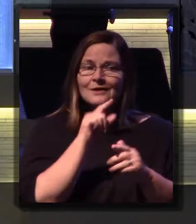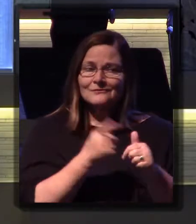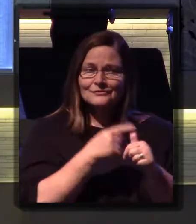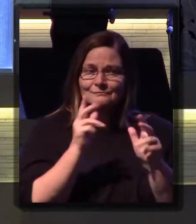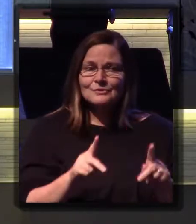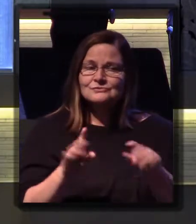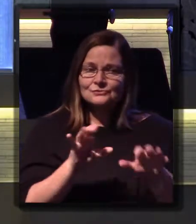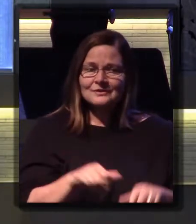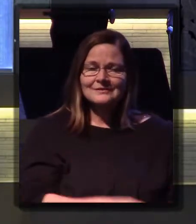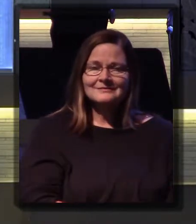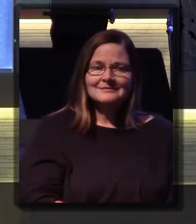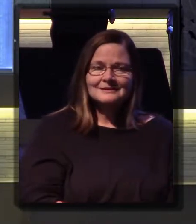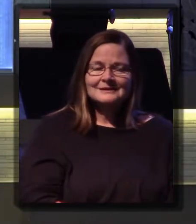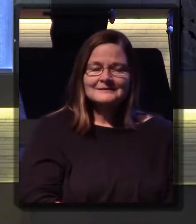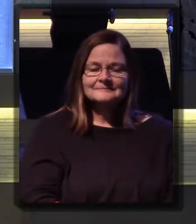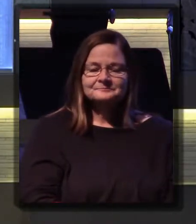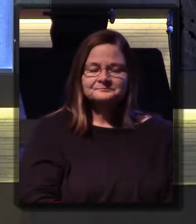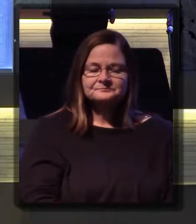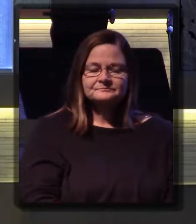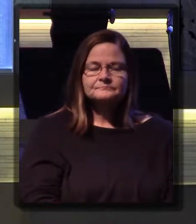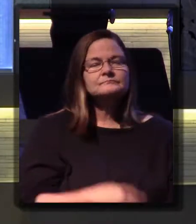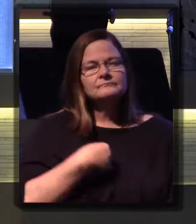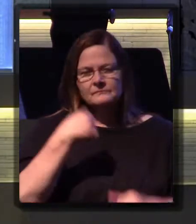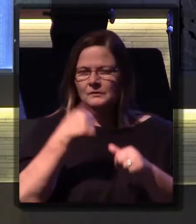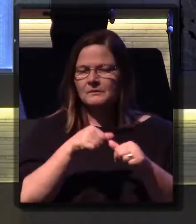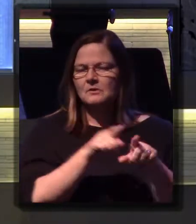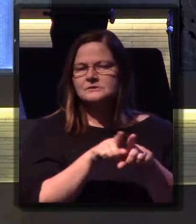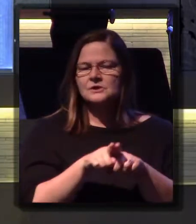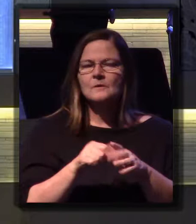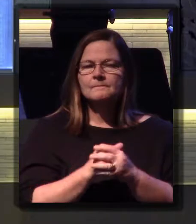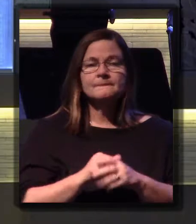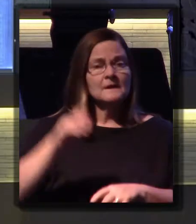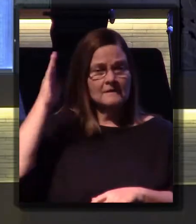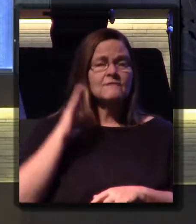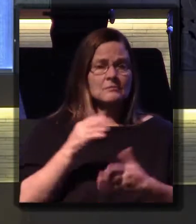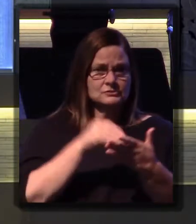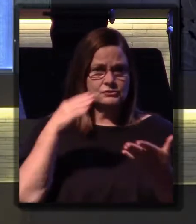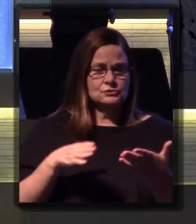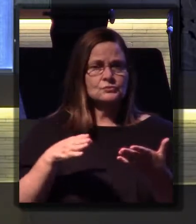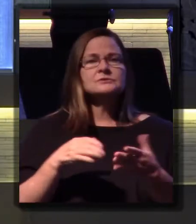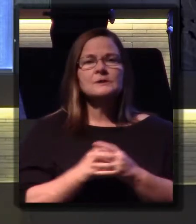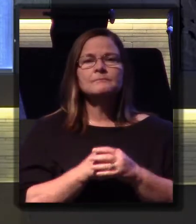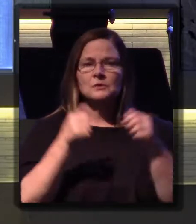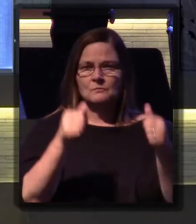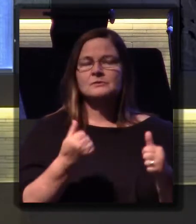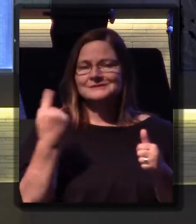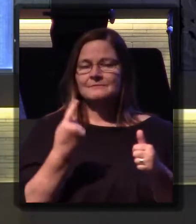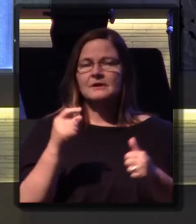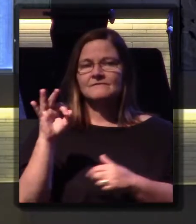When you read these words, you are not the first person to do so. I'm reminded